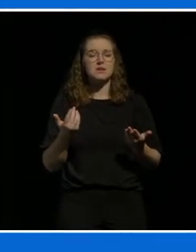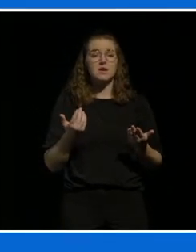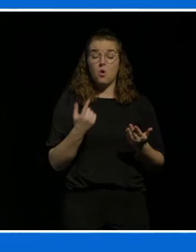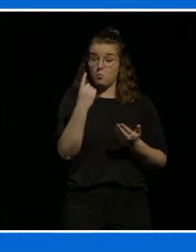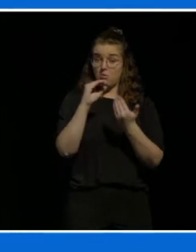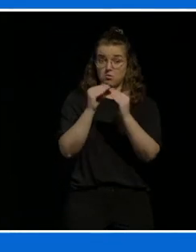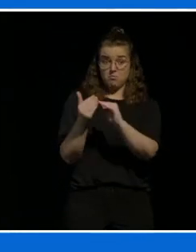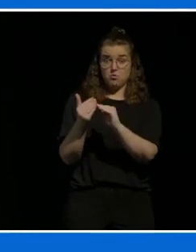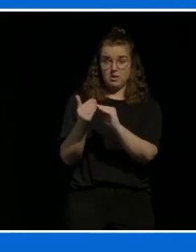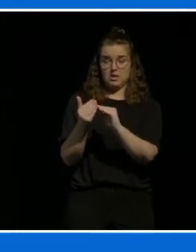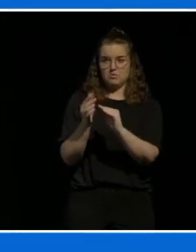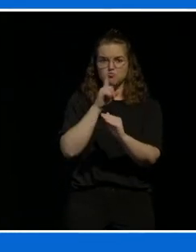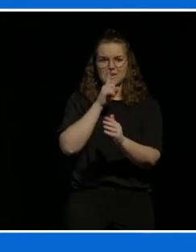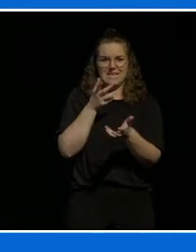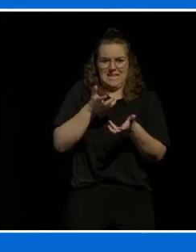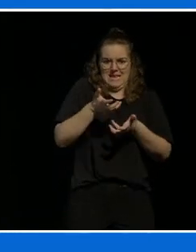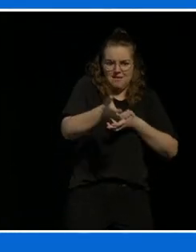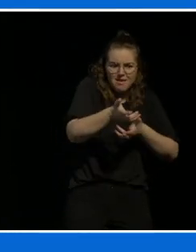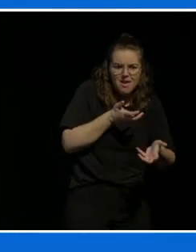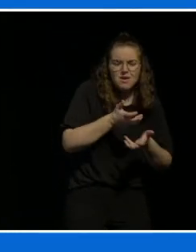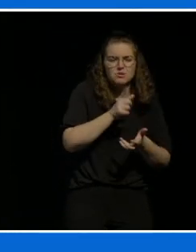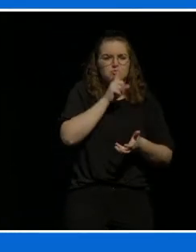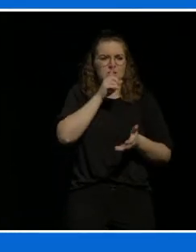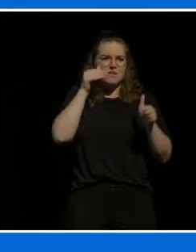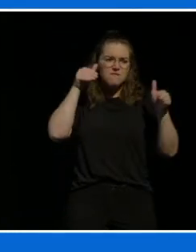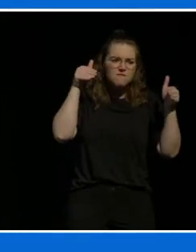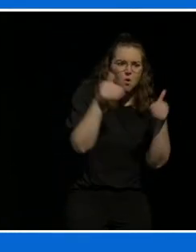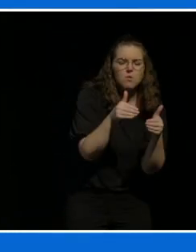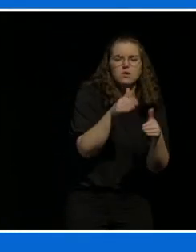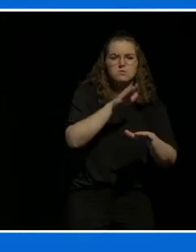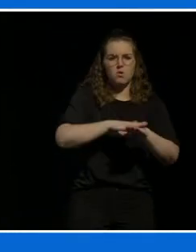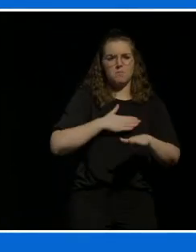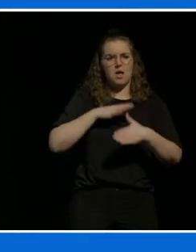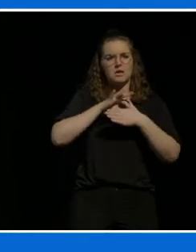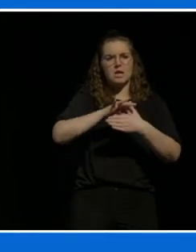community that's really engaged and focused because of my content.